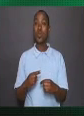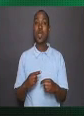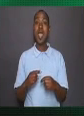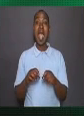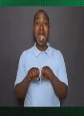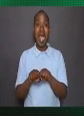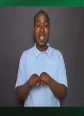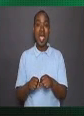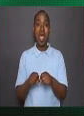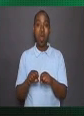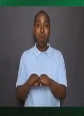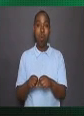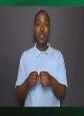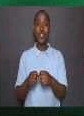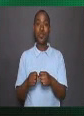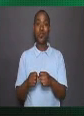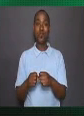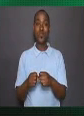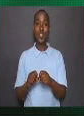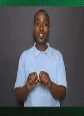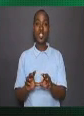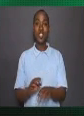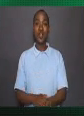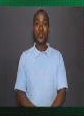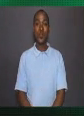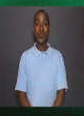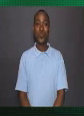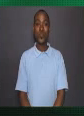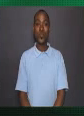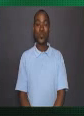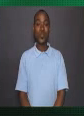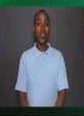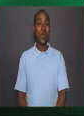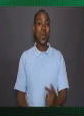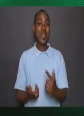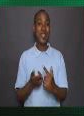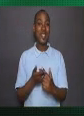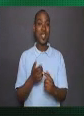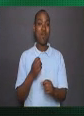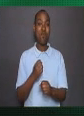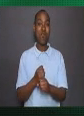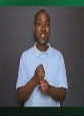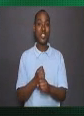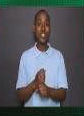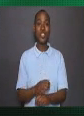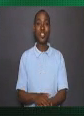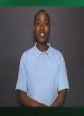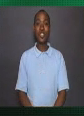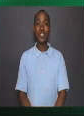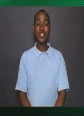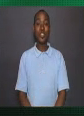catabolism are disposed. The second function involves